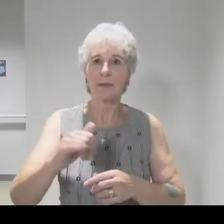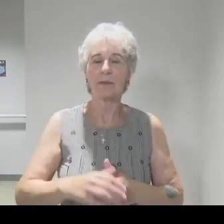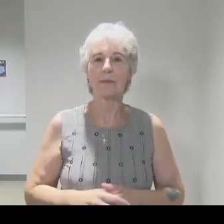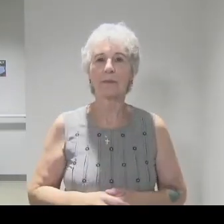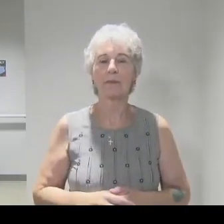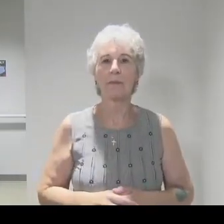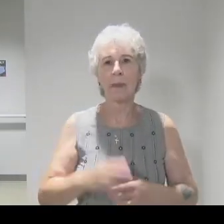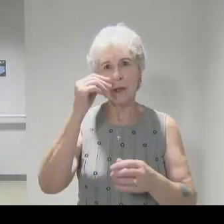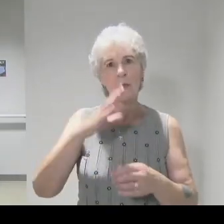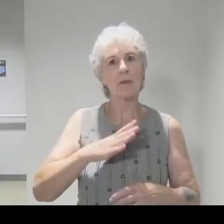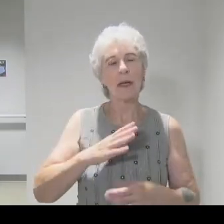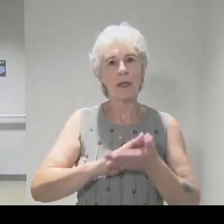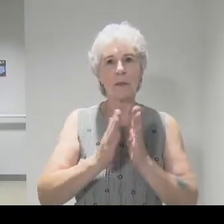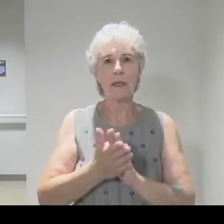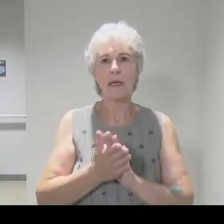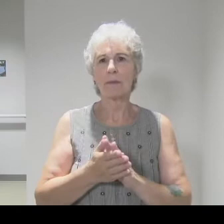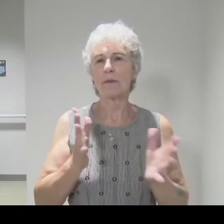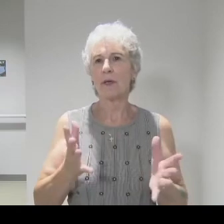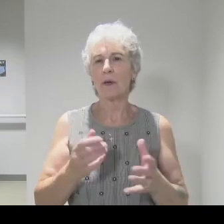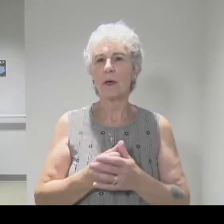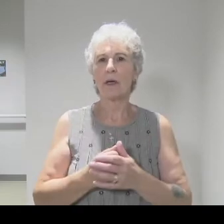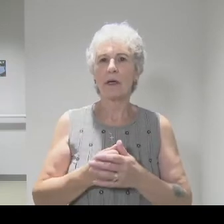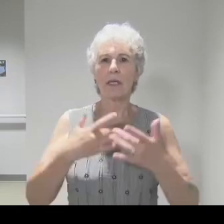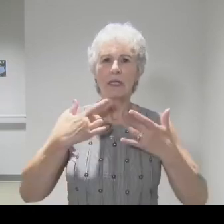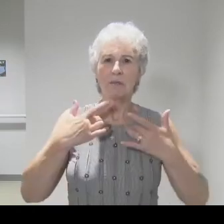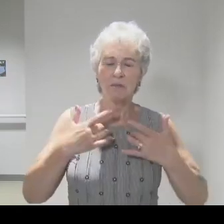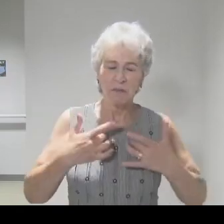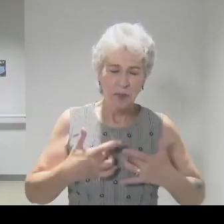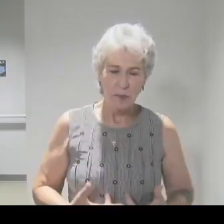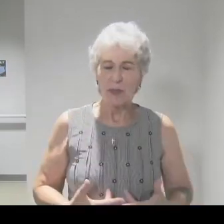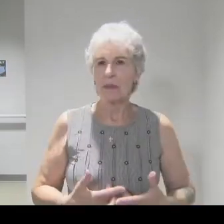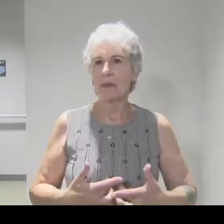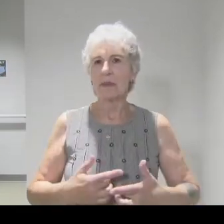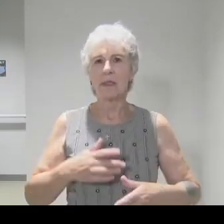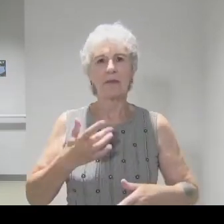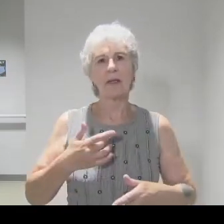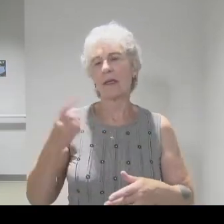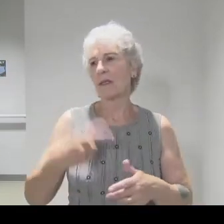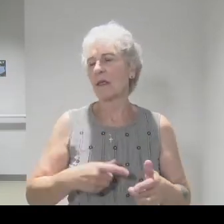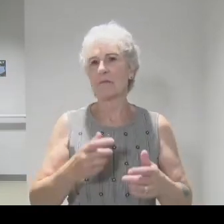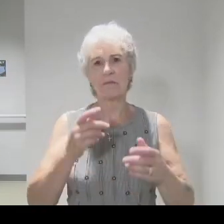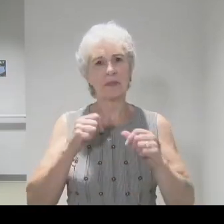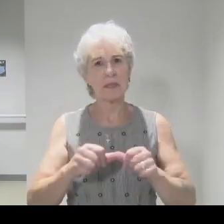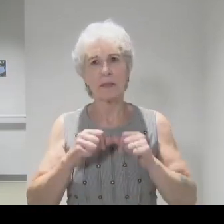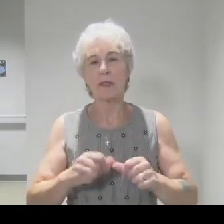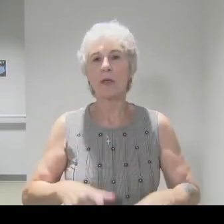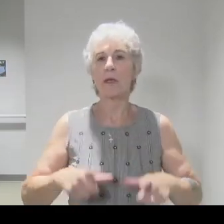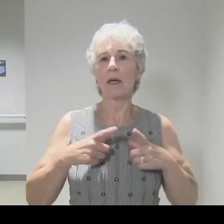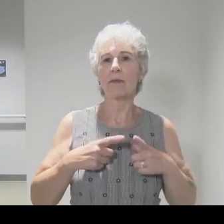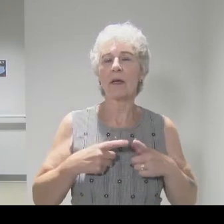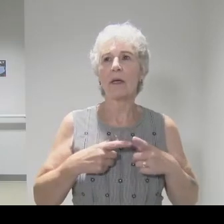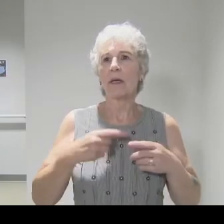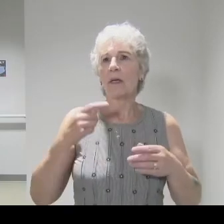There was a man who had become so run down and depressed that he felt like he could no longer face life. And he supposed that something